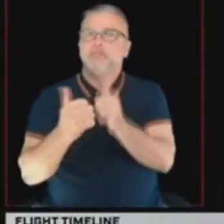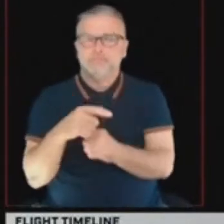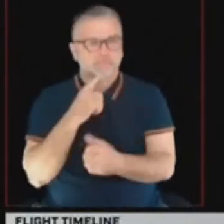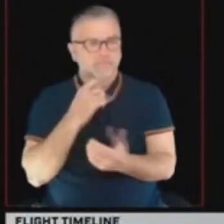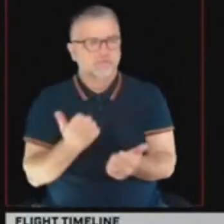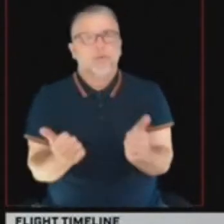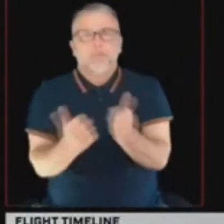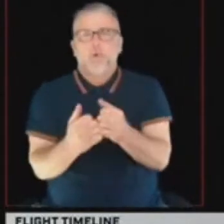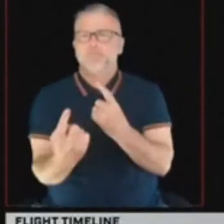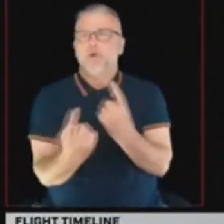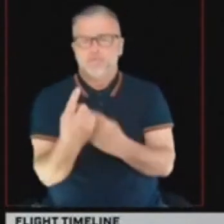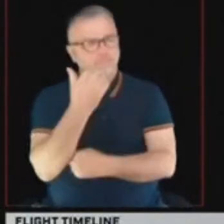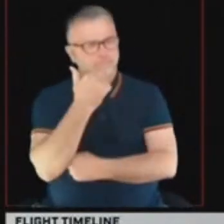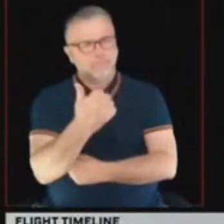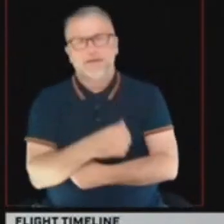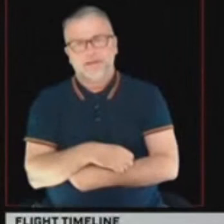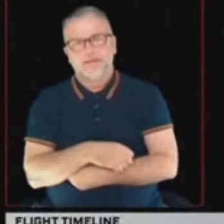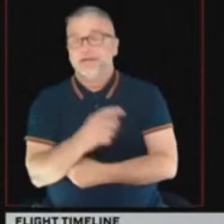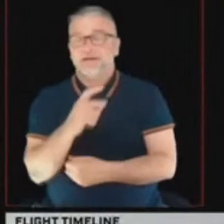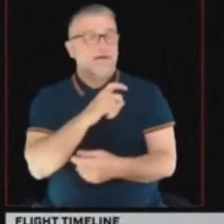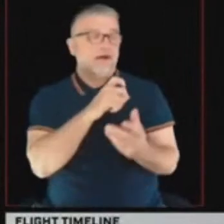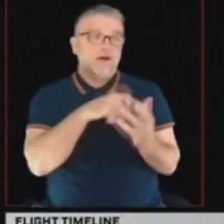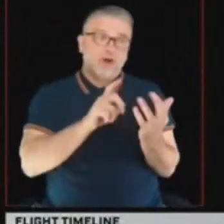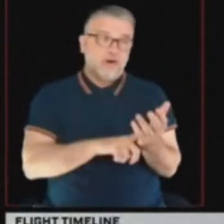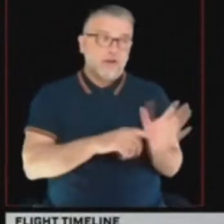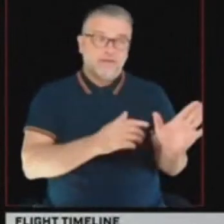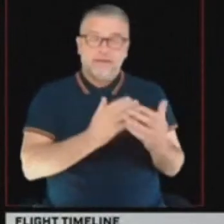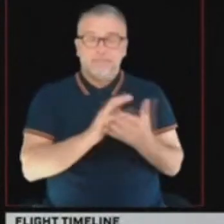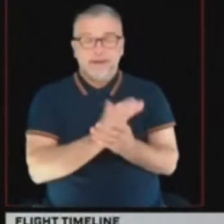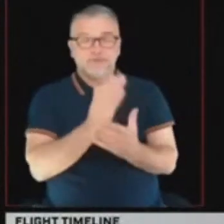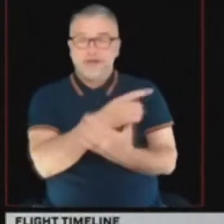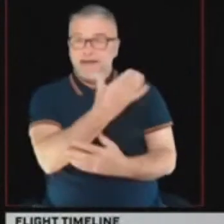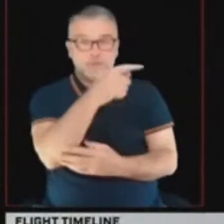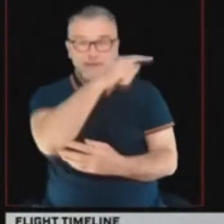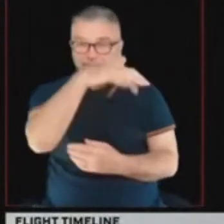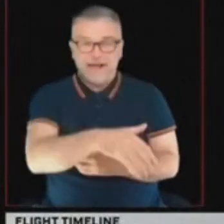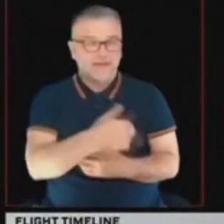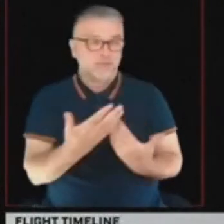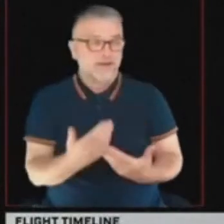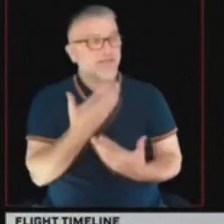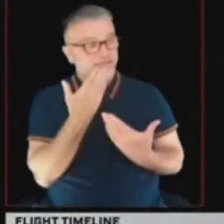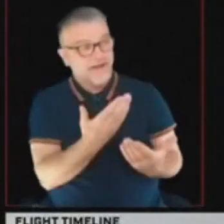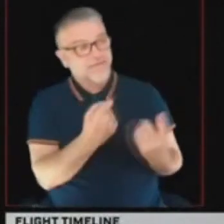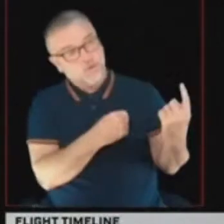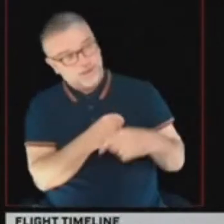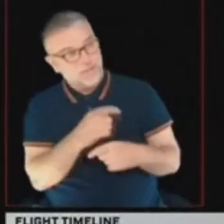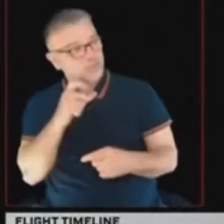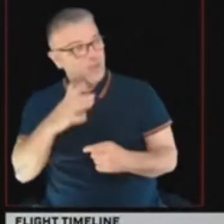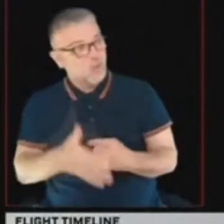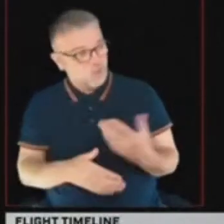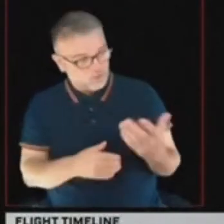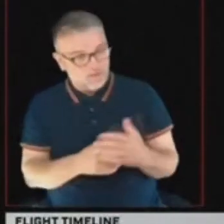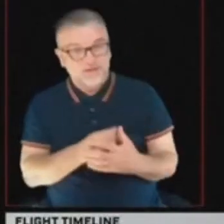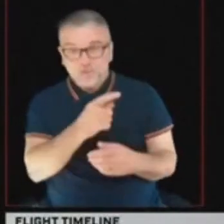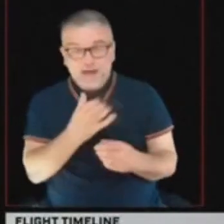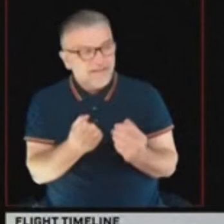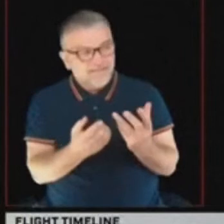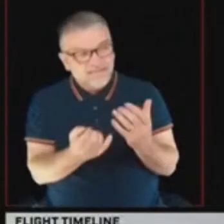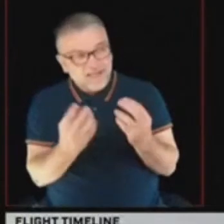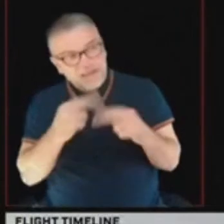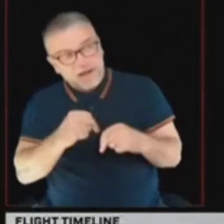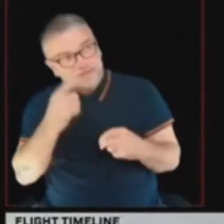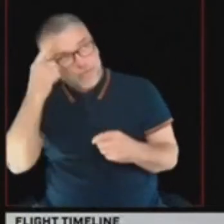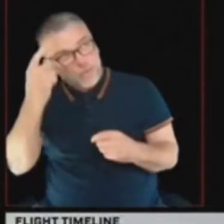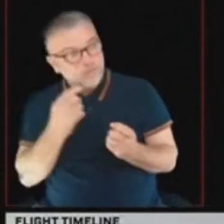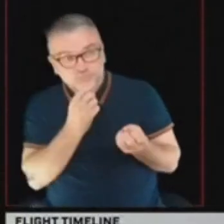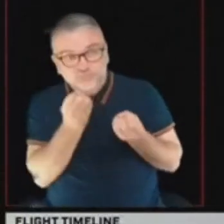sides. So Colonel Davis, it's really been a pleasure having you here today, and we thank you for coming down to Cornwall. Do you have any final thoughts or words you'd